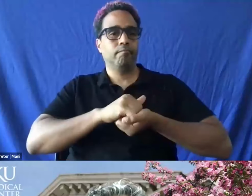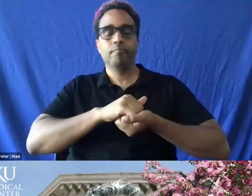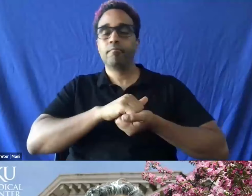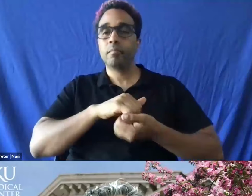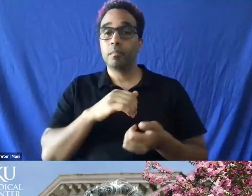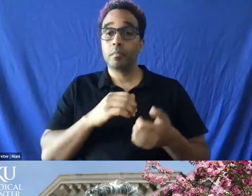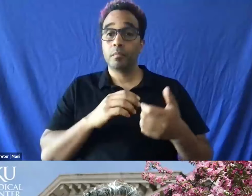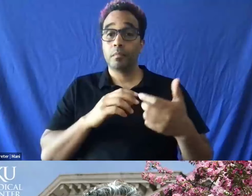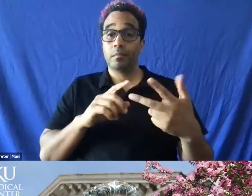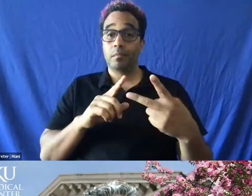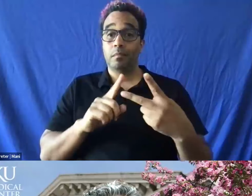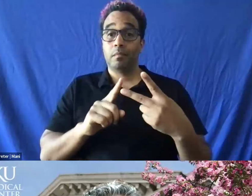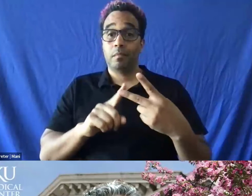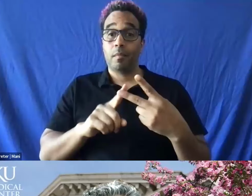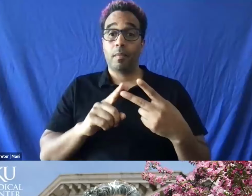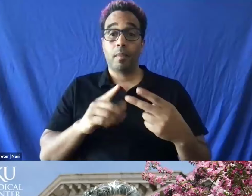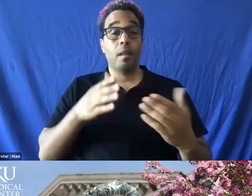relationship?